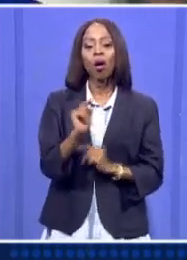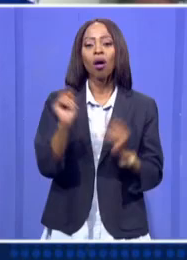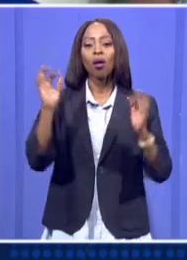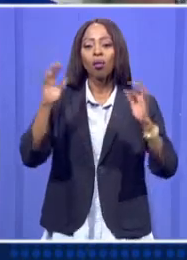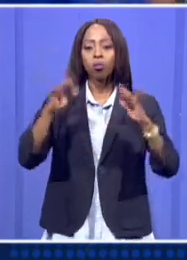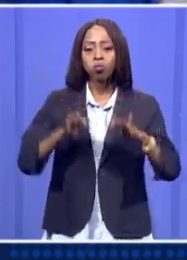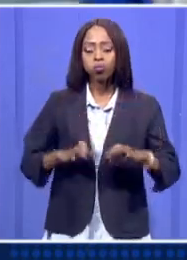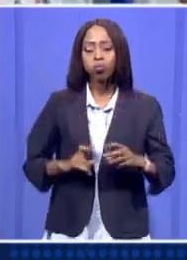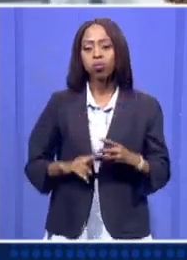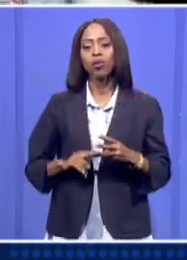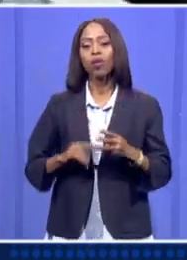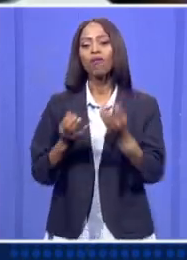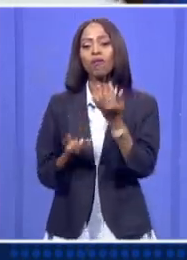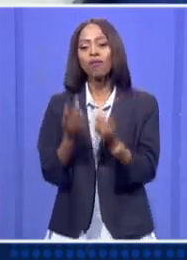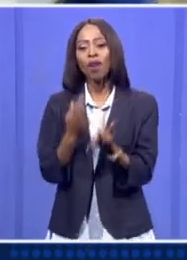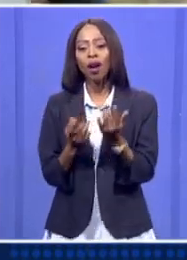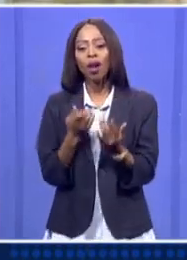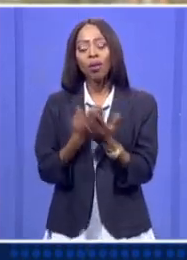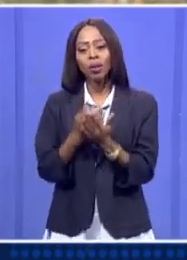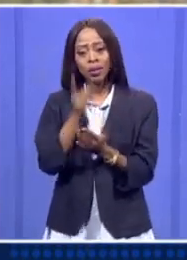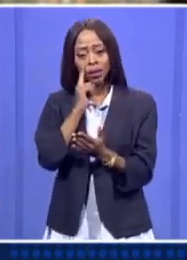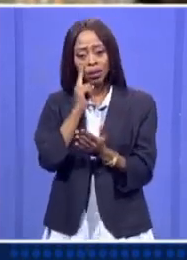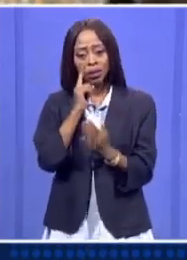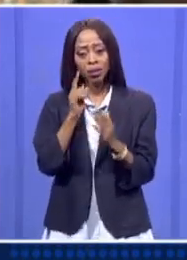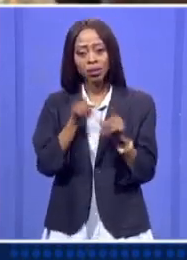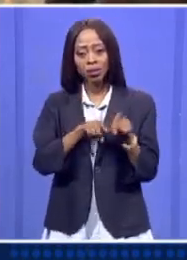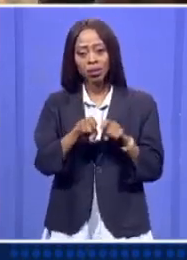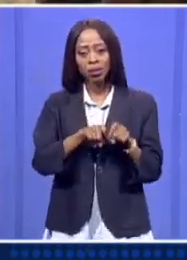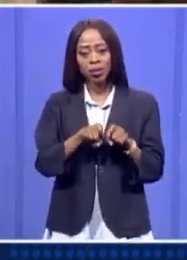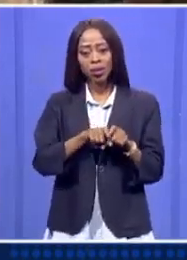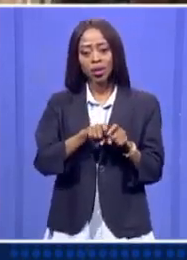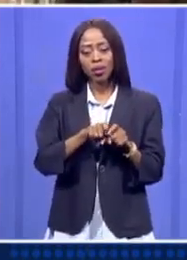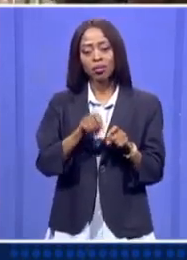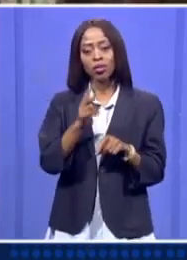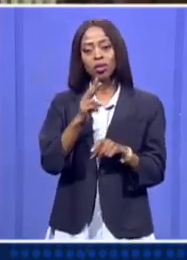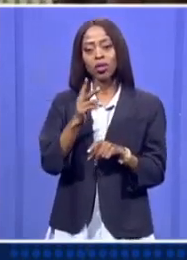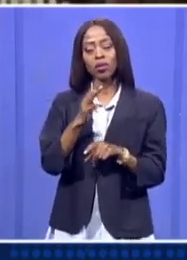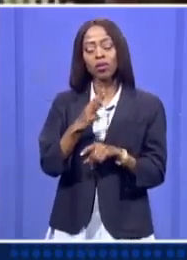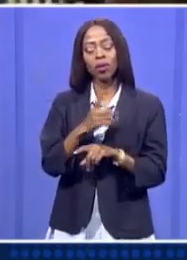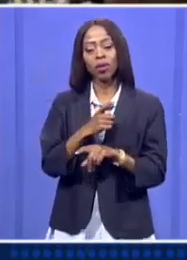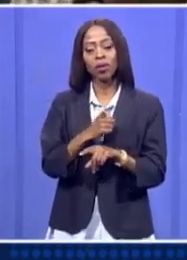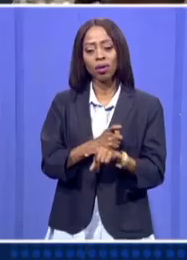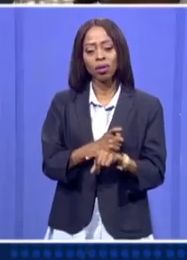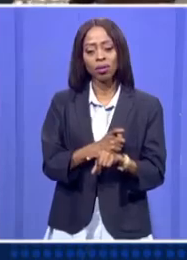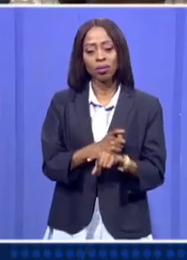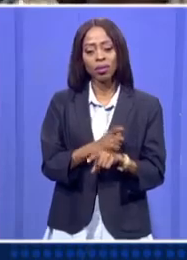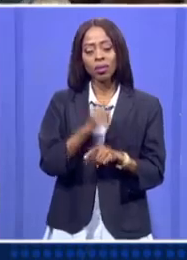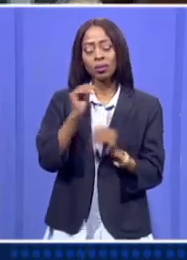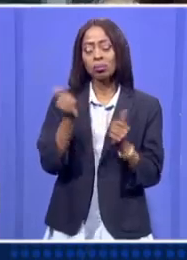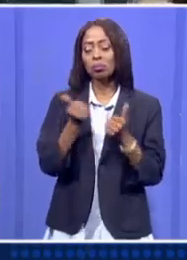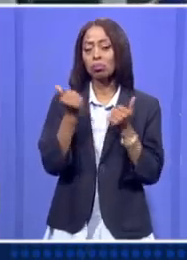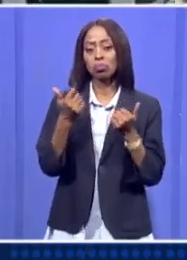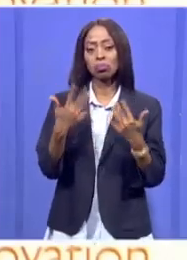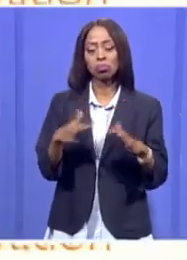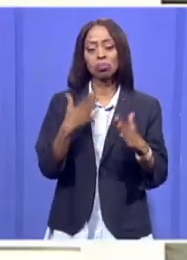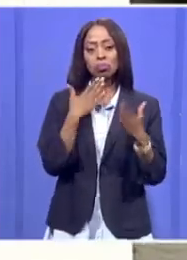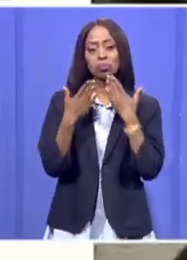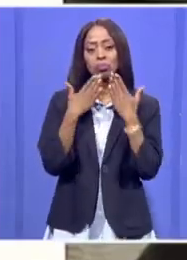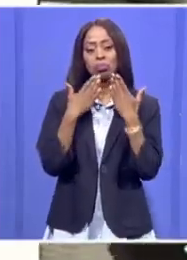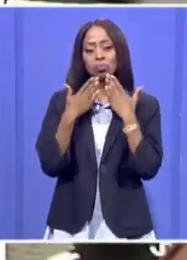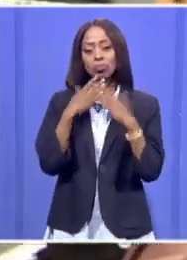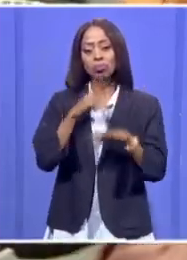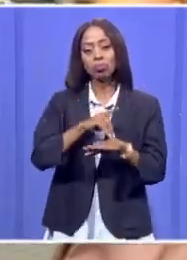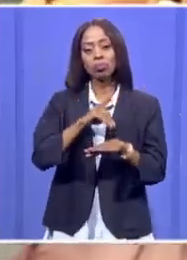it's a fire, we can test the house within 24 hours. Which is fantastic. Thank you so much, Dr.